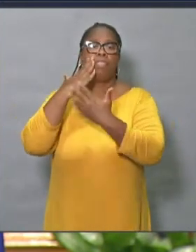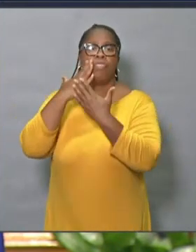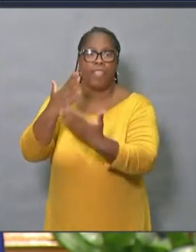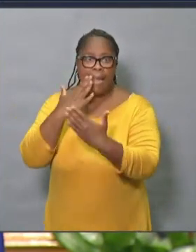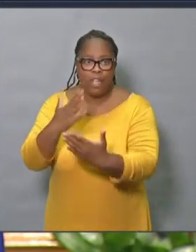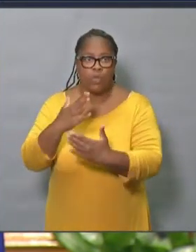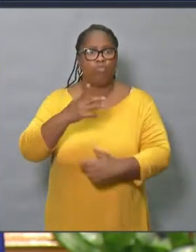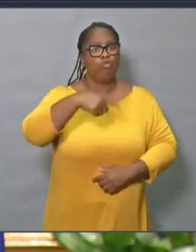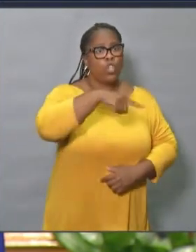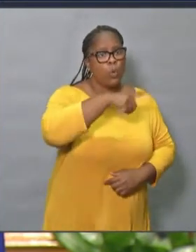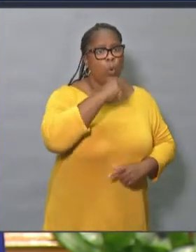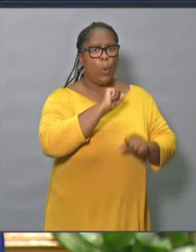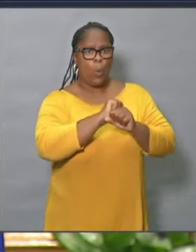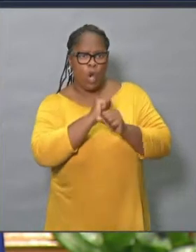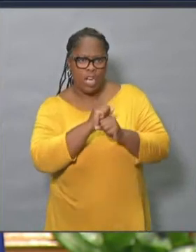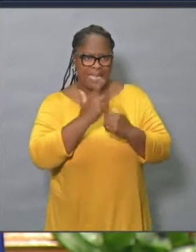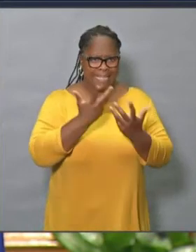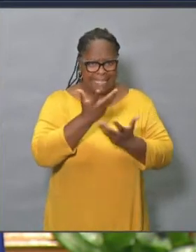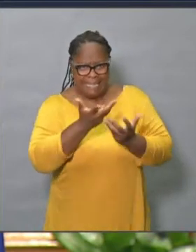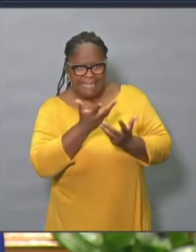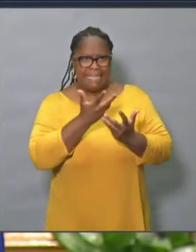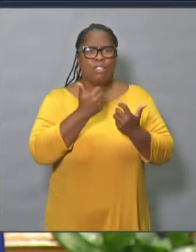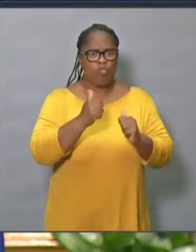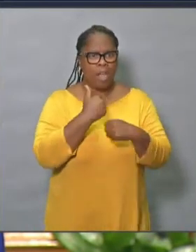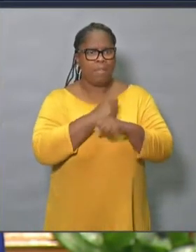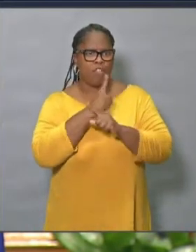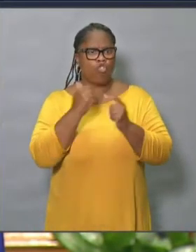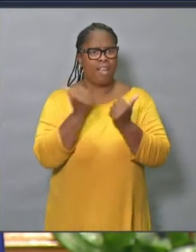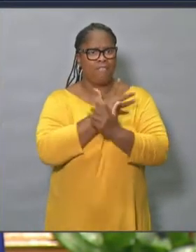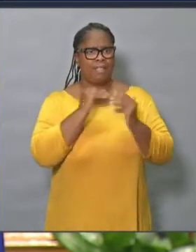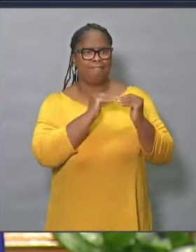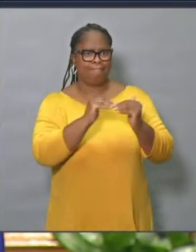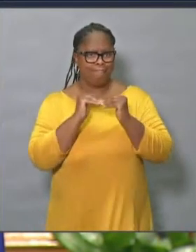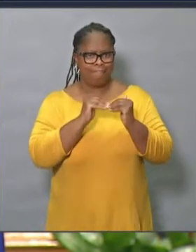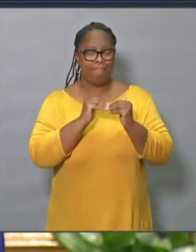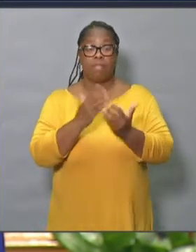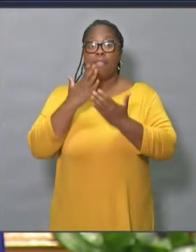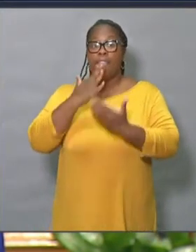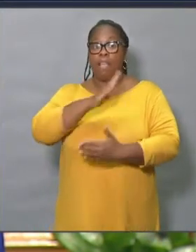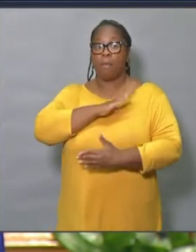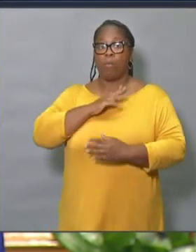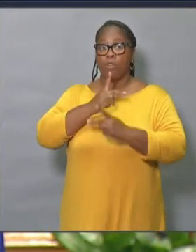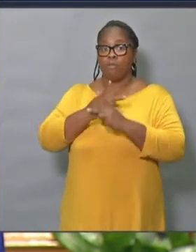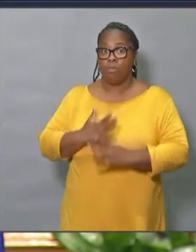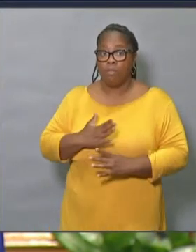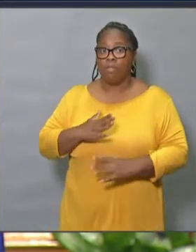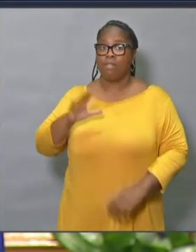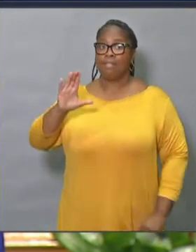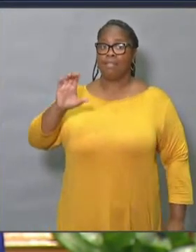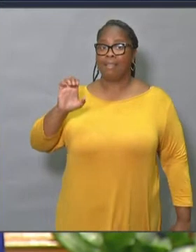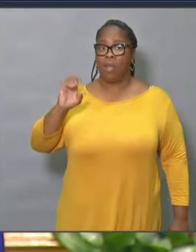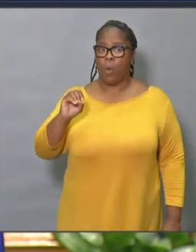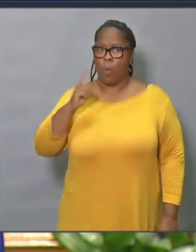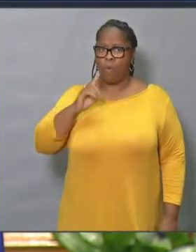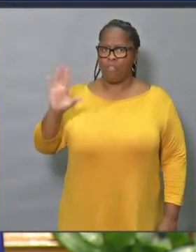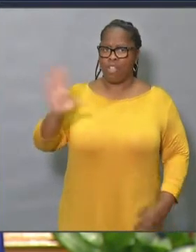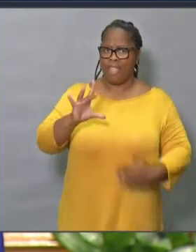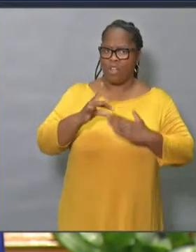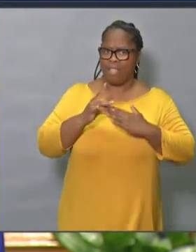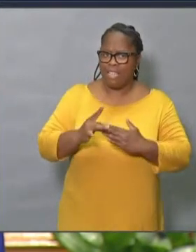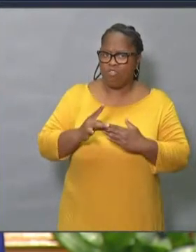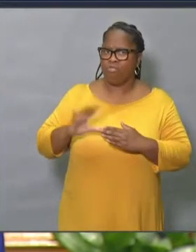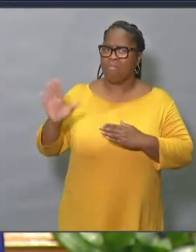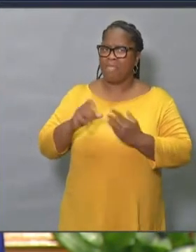to make sure we have just solutions. Thanks also to the Board of Supervisors and to the CEO for their leadership and